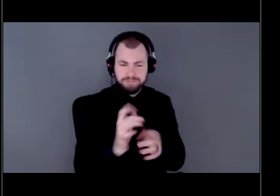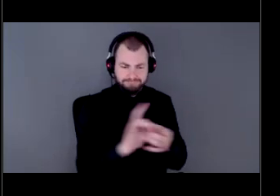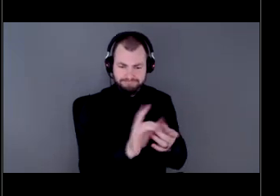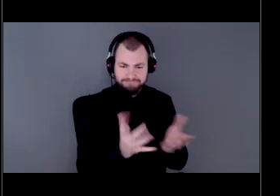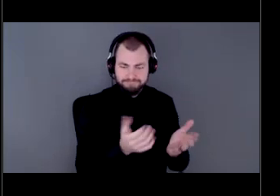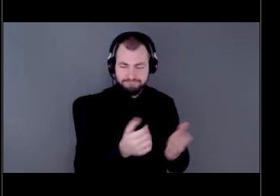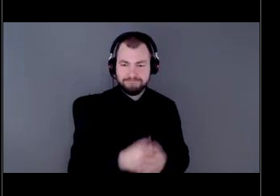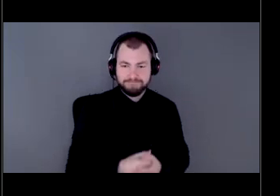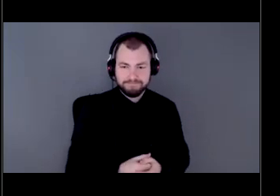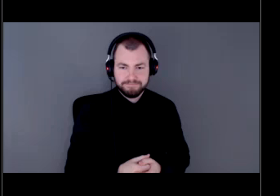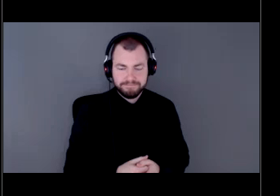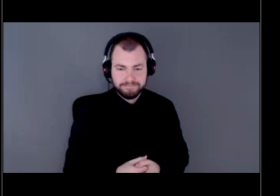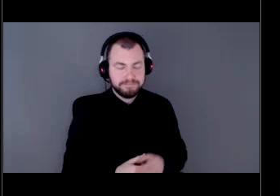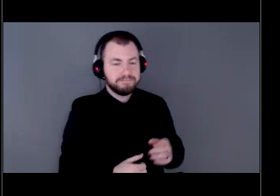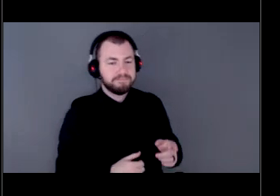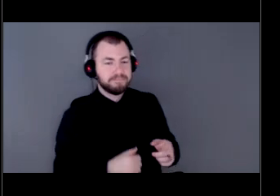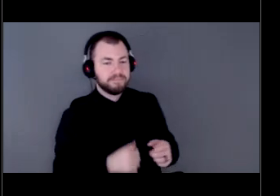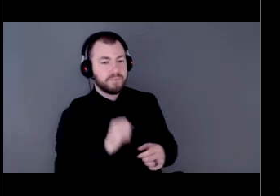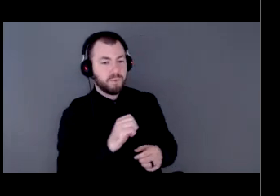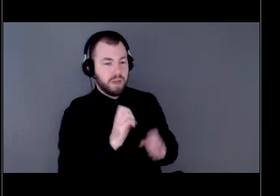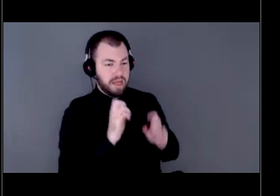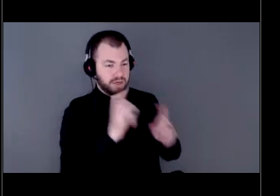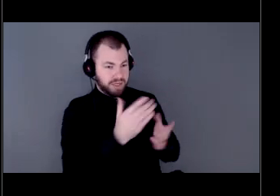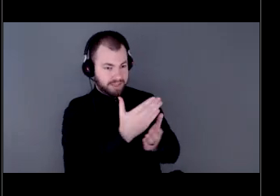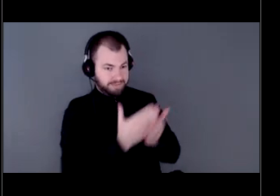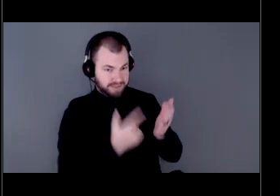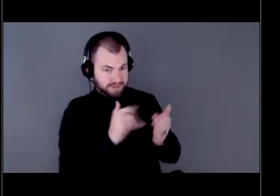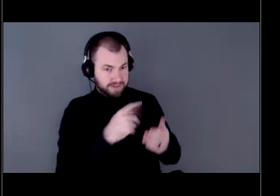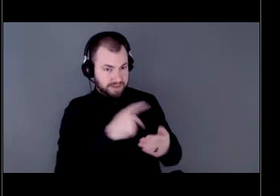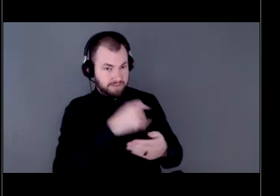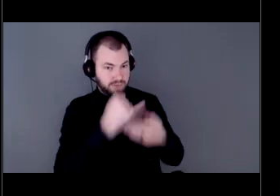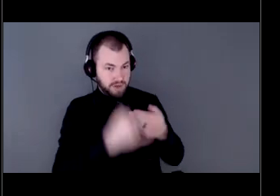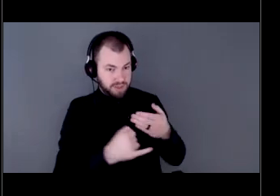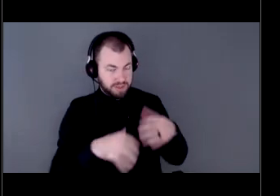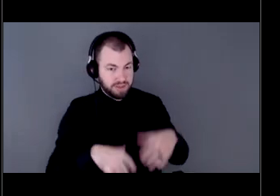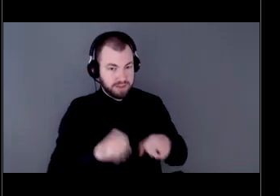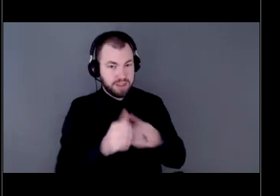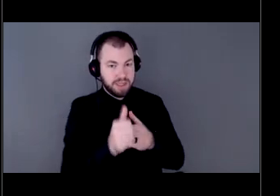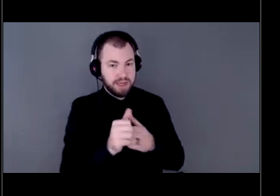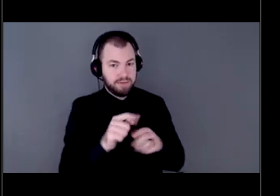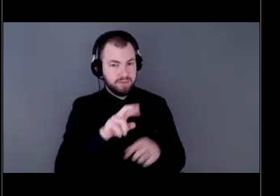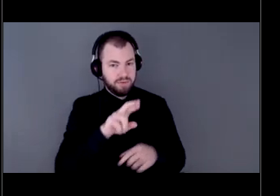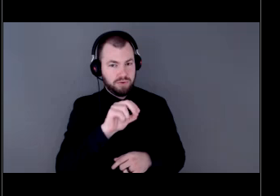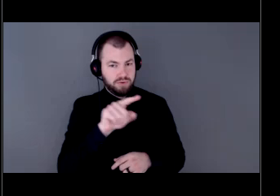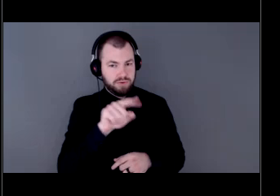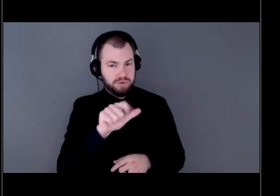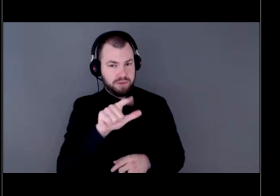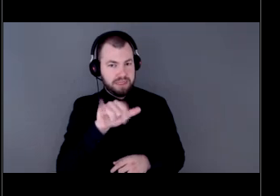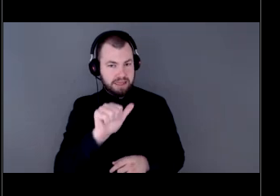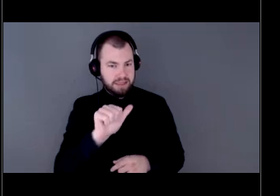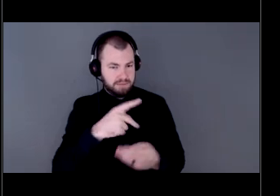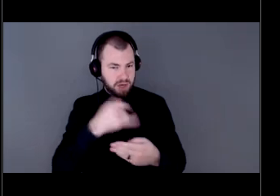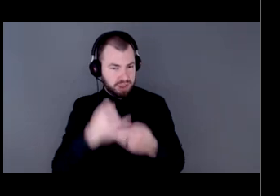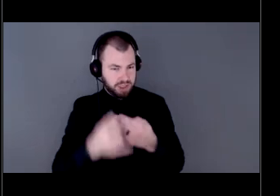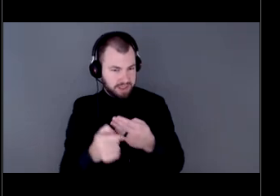So the education piece for this project is going to be led by the Rosalia project.